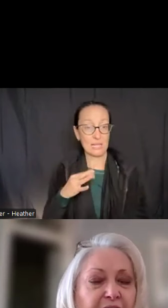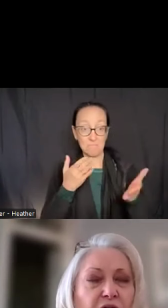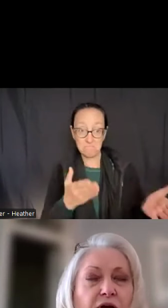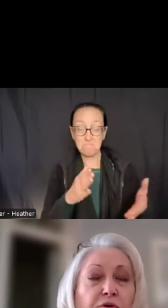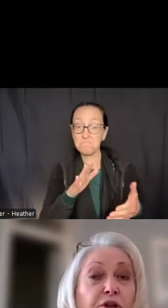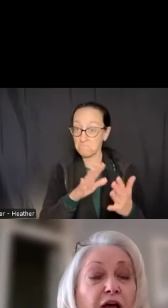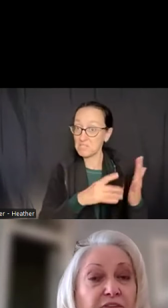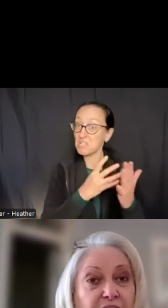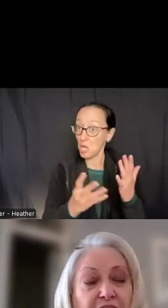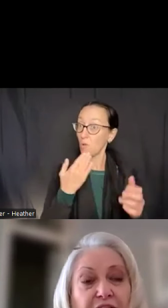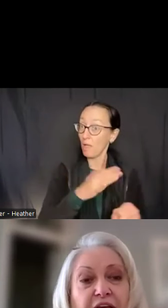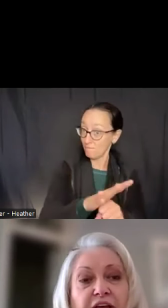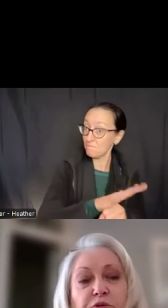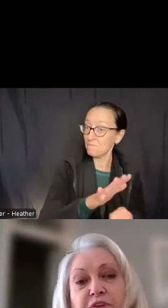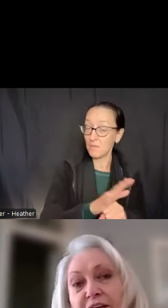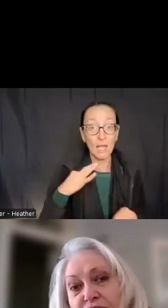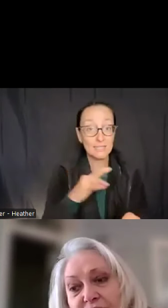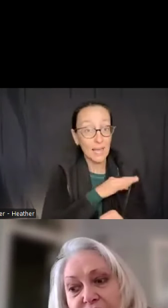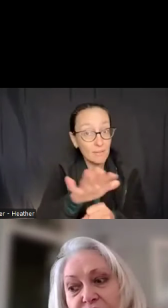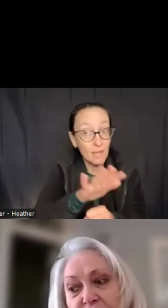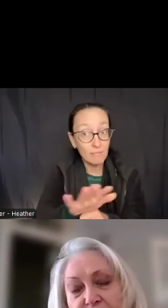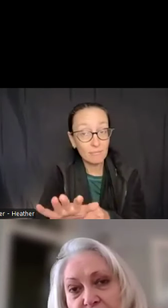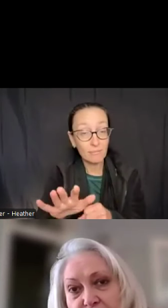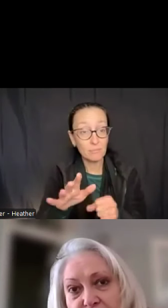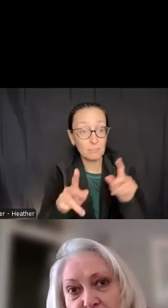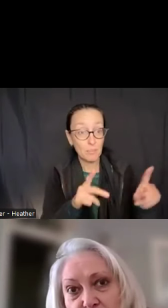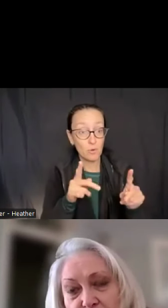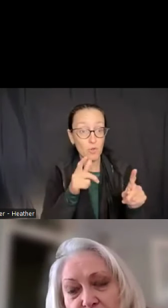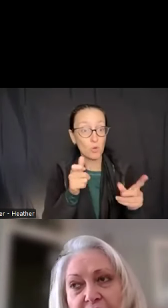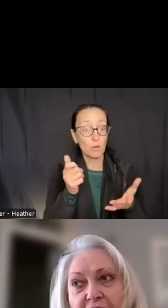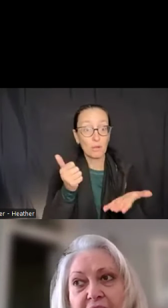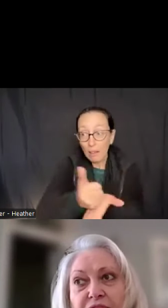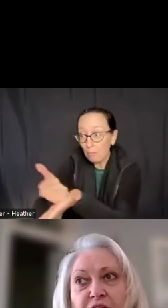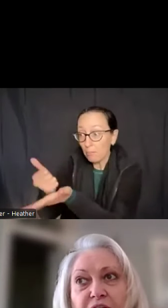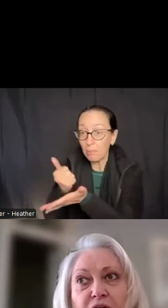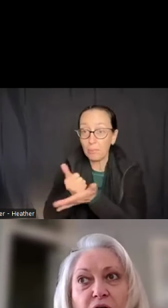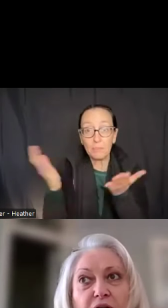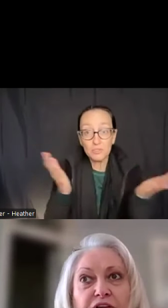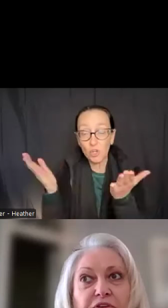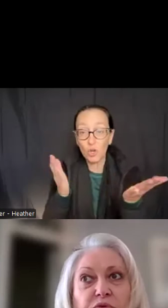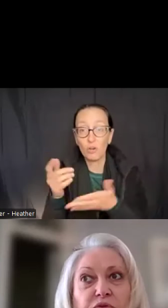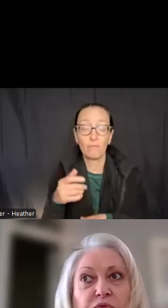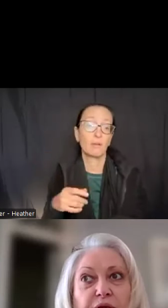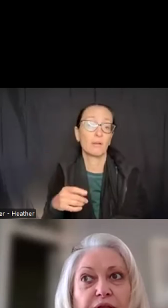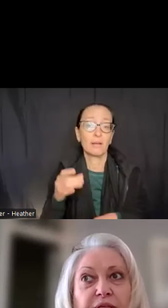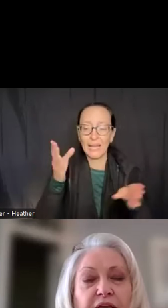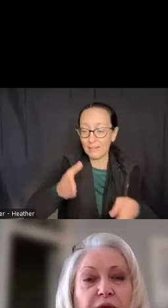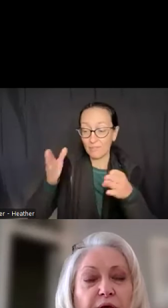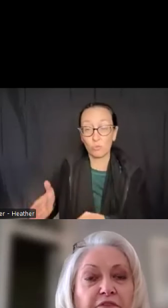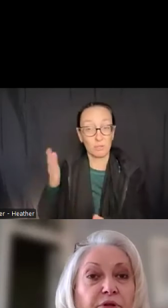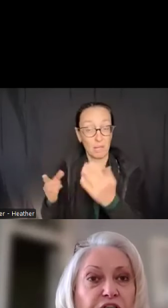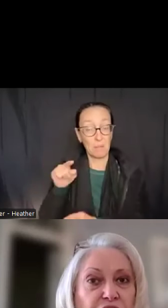of the day? Are there enough staff to provide services to you and to other individuals? And if there are individuals